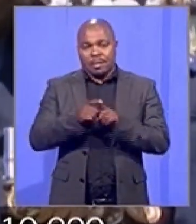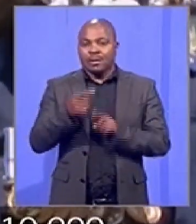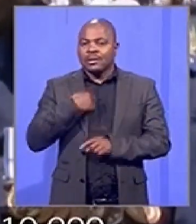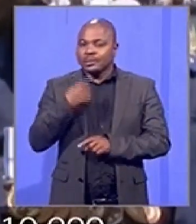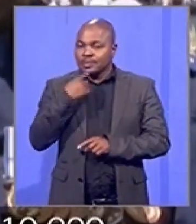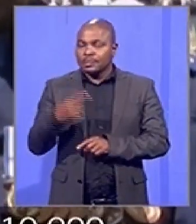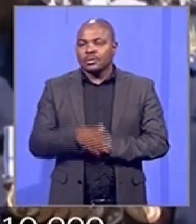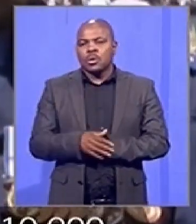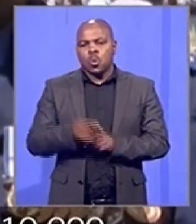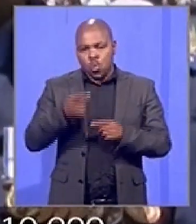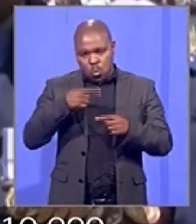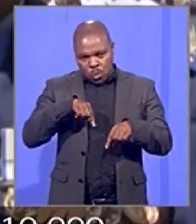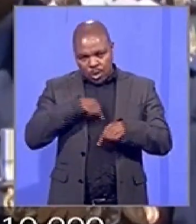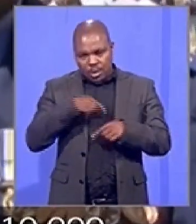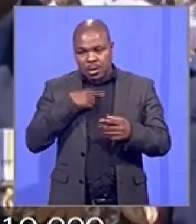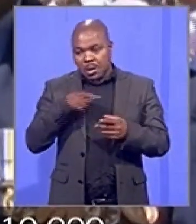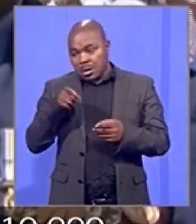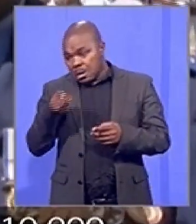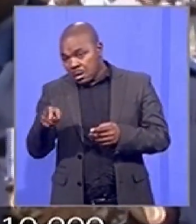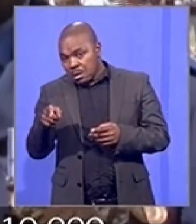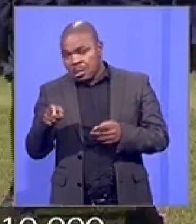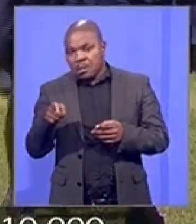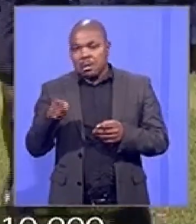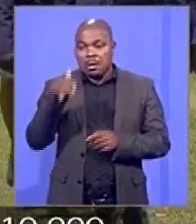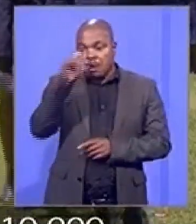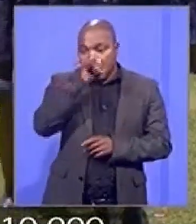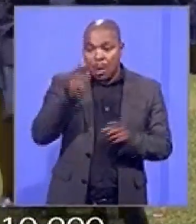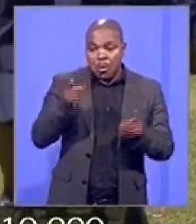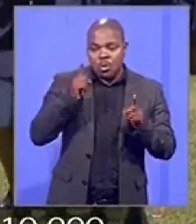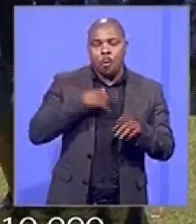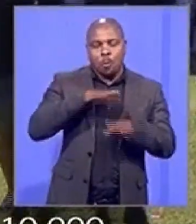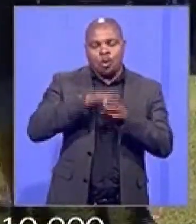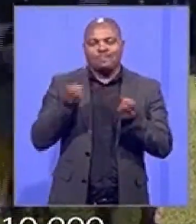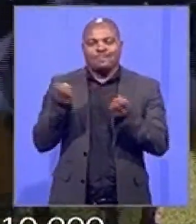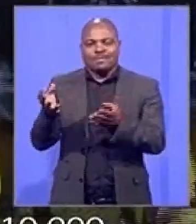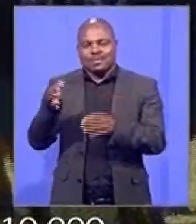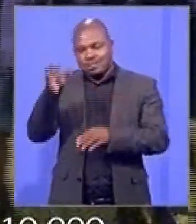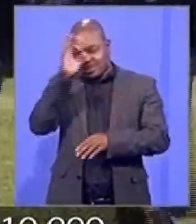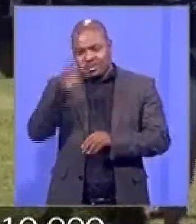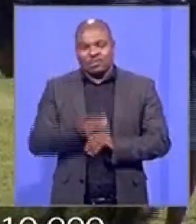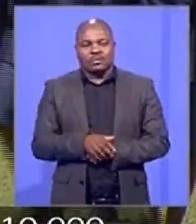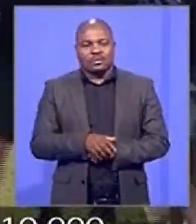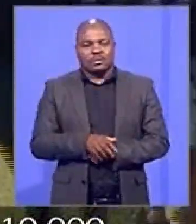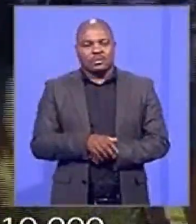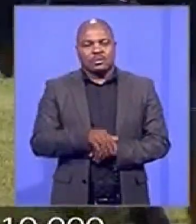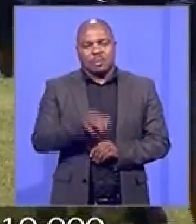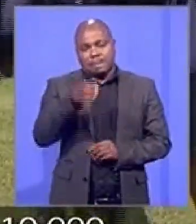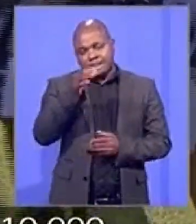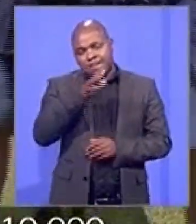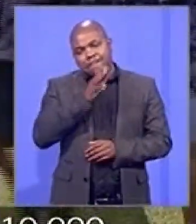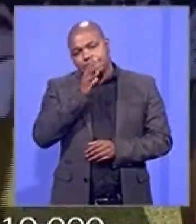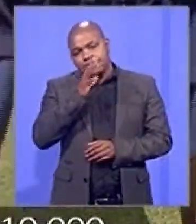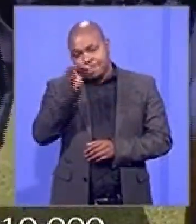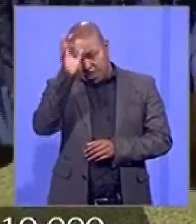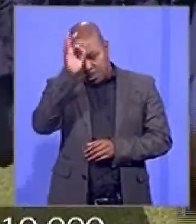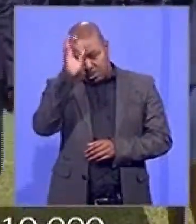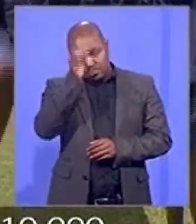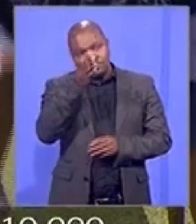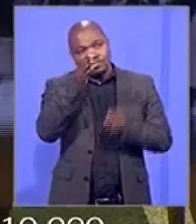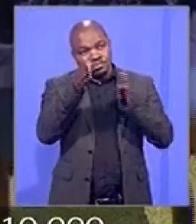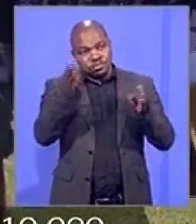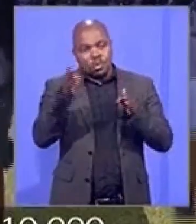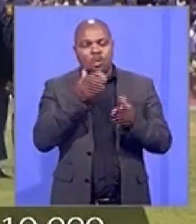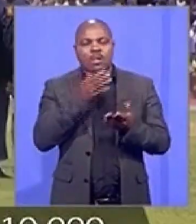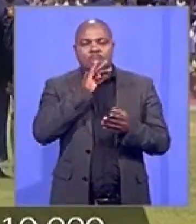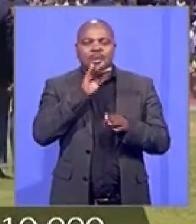that we do deploy according to the weight of the ground. Thomello ya mapolesa mangata ho phatlalla le naha e tlo ntlafatsa tshebetso sepolesa